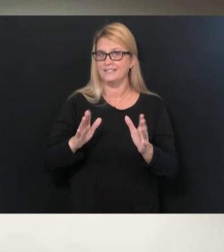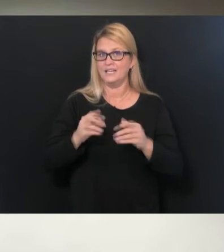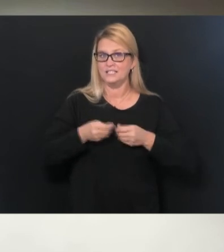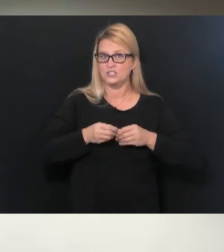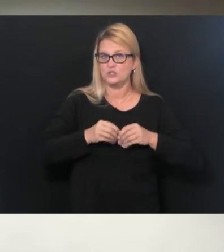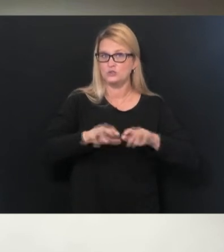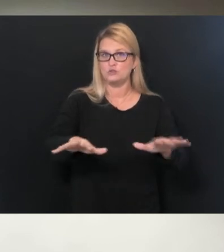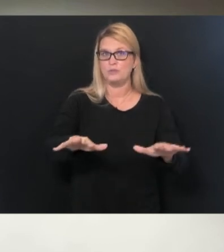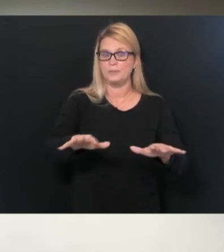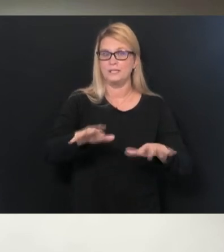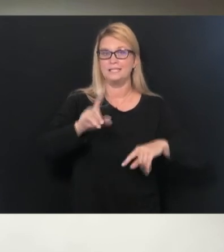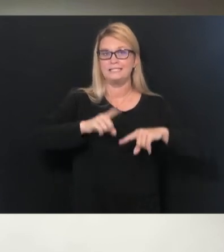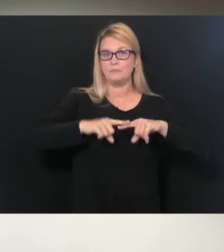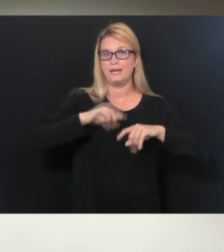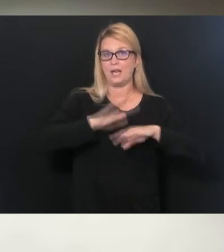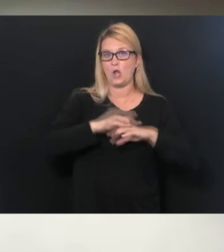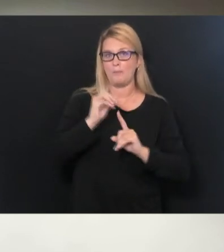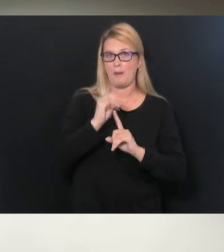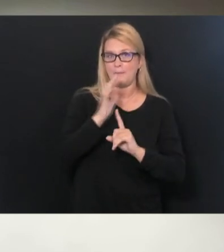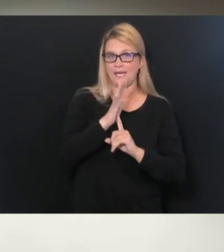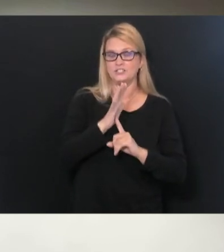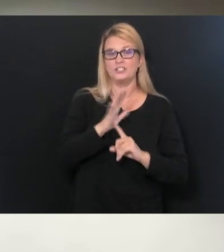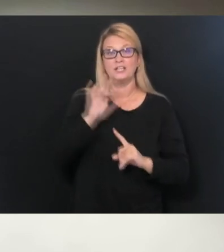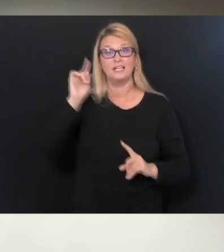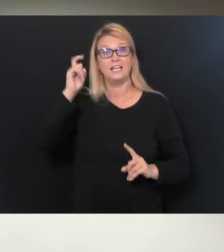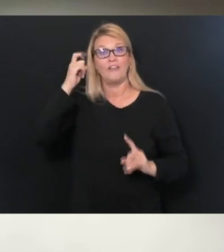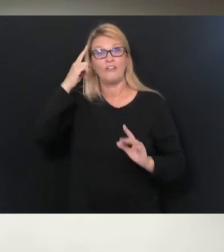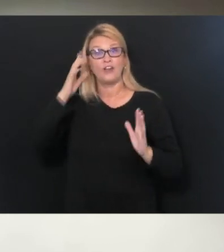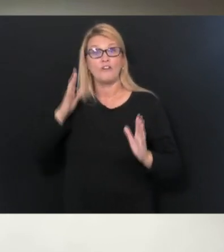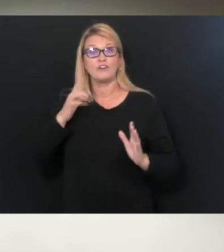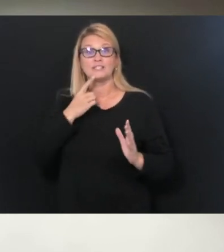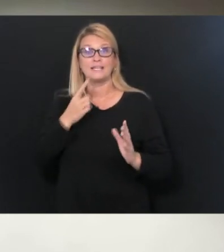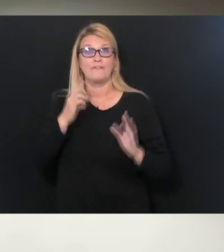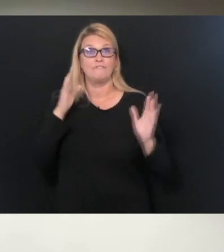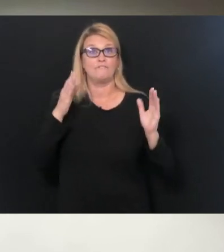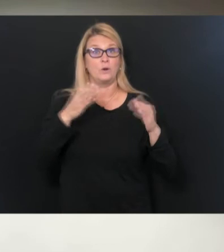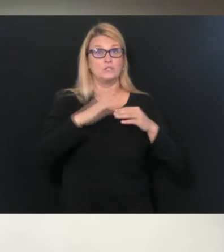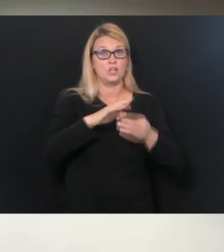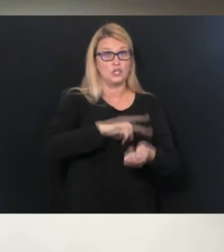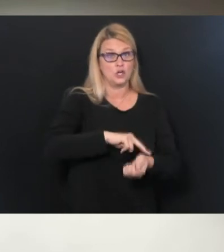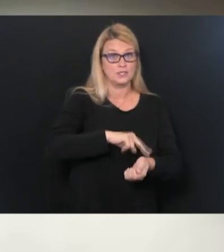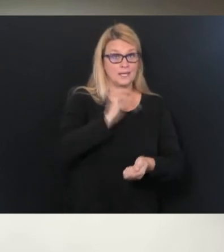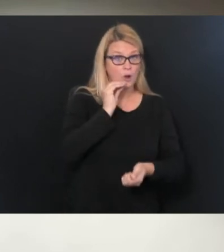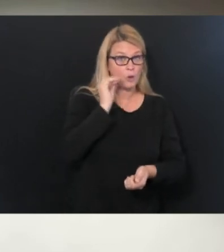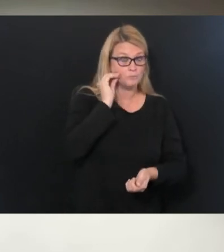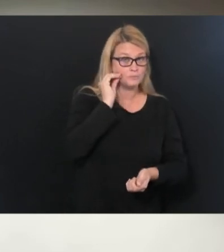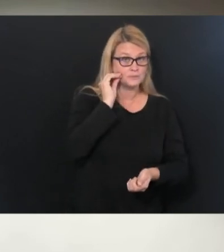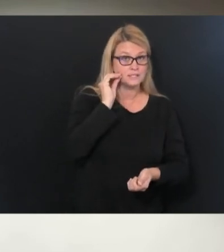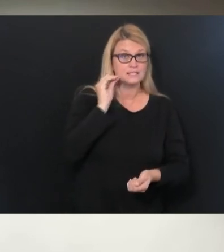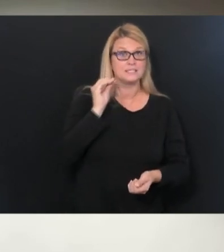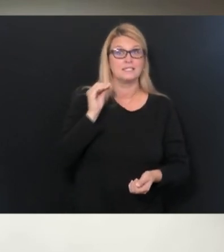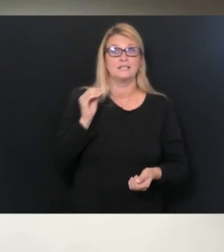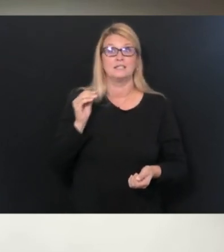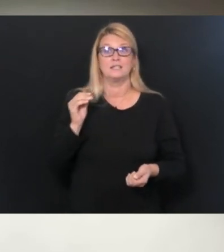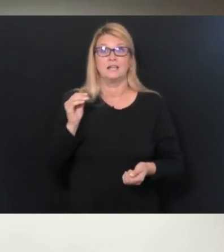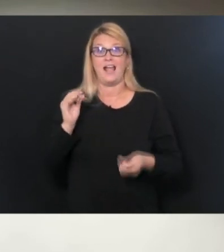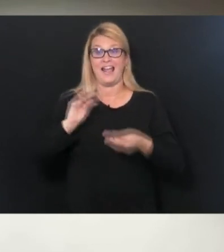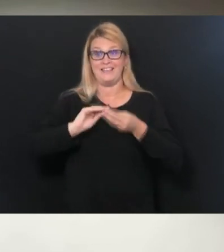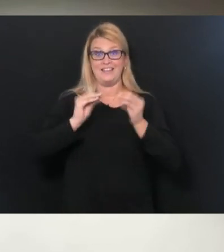populations. Initially, as the governor laid out, focus on nursing homes. And as he pointed out in the